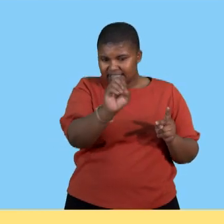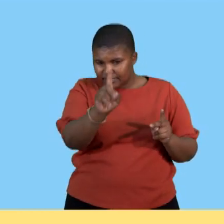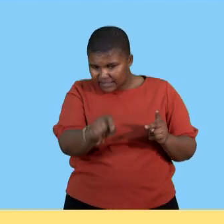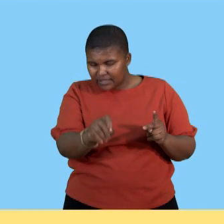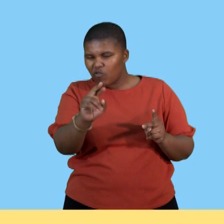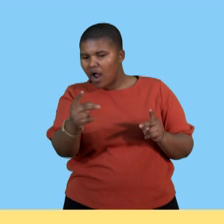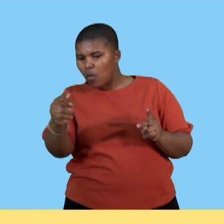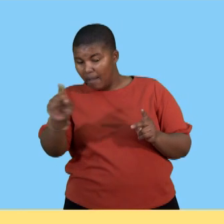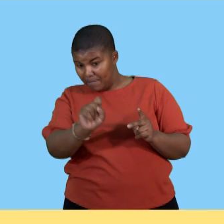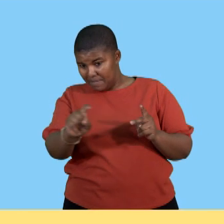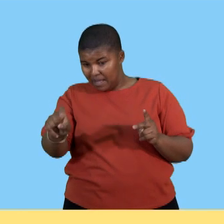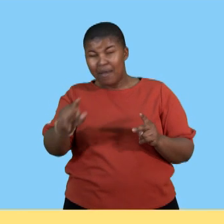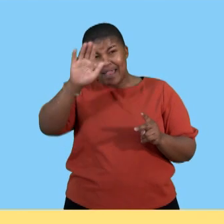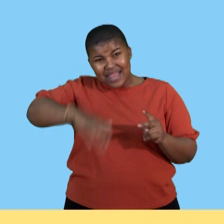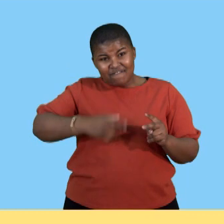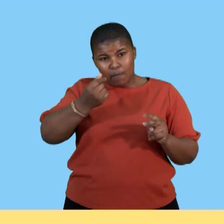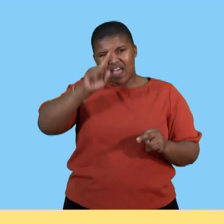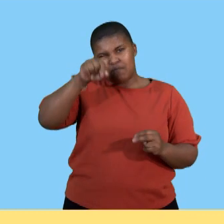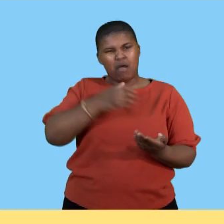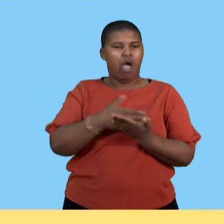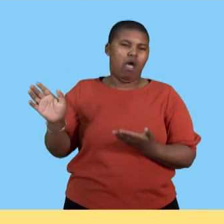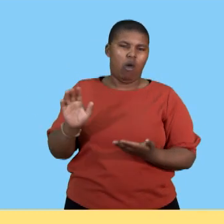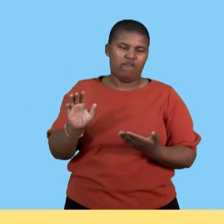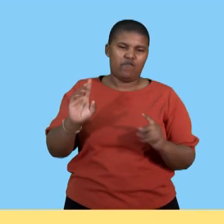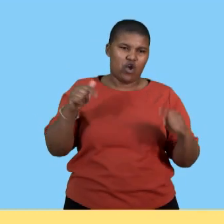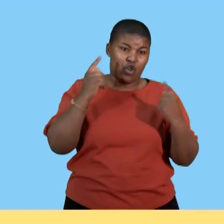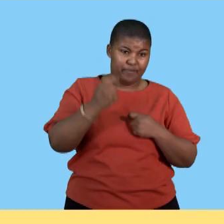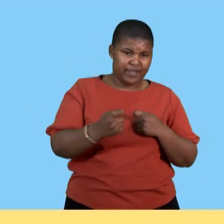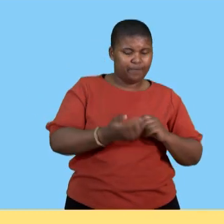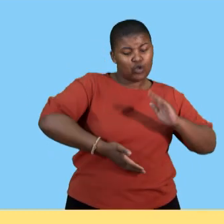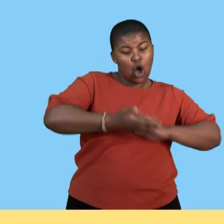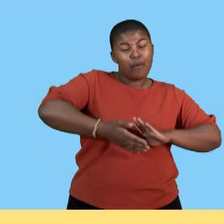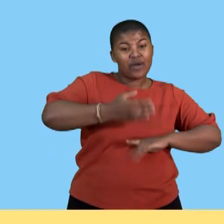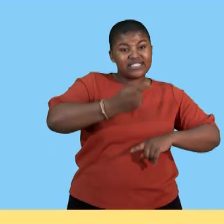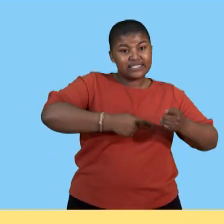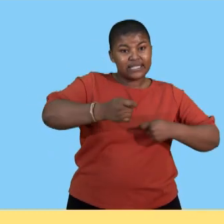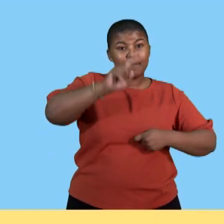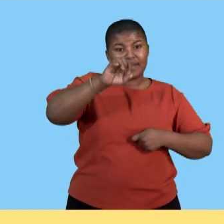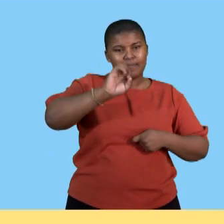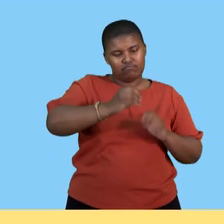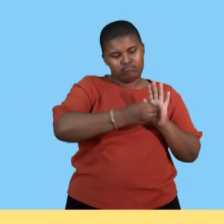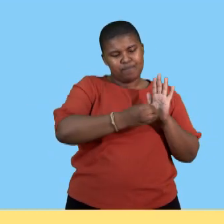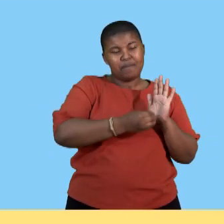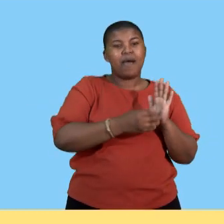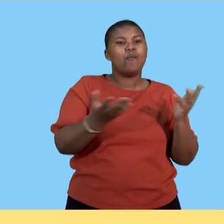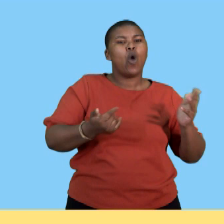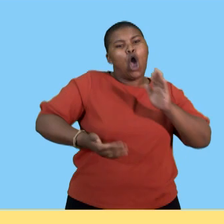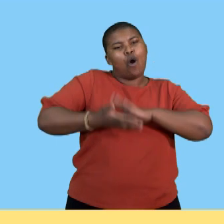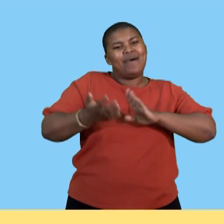Now, we are to prepare a statement of comprehensive income, and we must record an amount under our